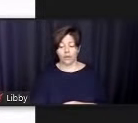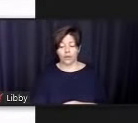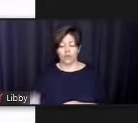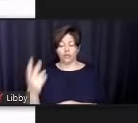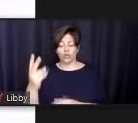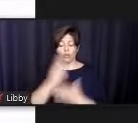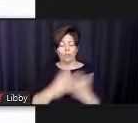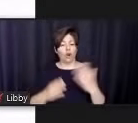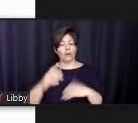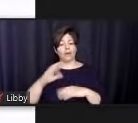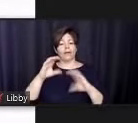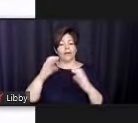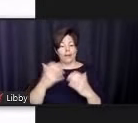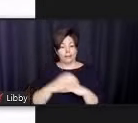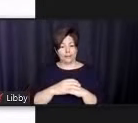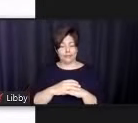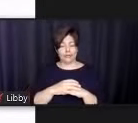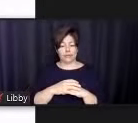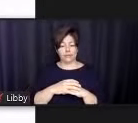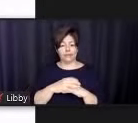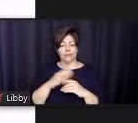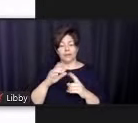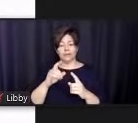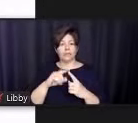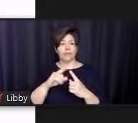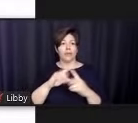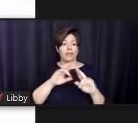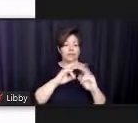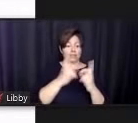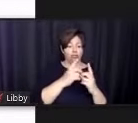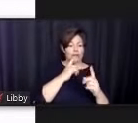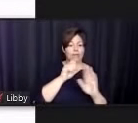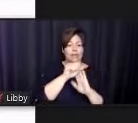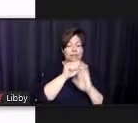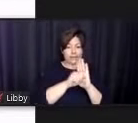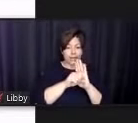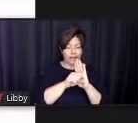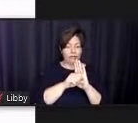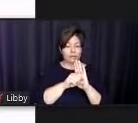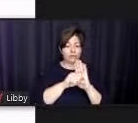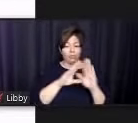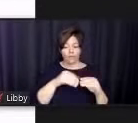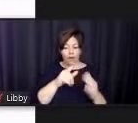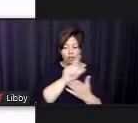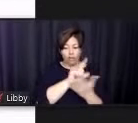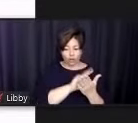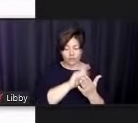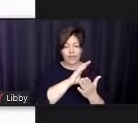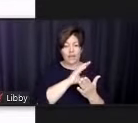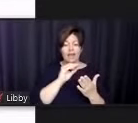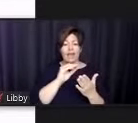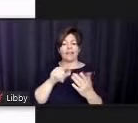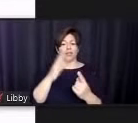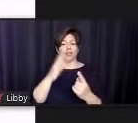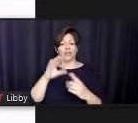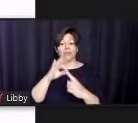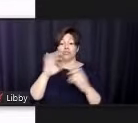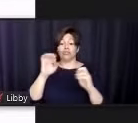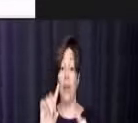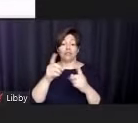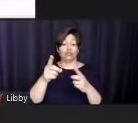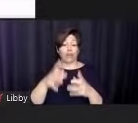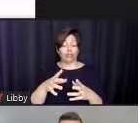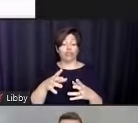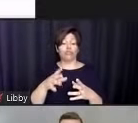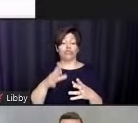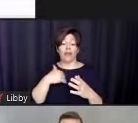That basically has the, is a district and state complied with the laws. And this is why your special ed directors have hounded you for